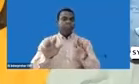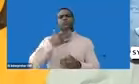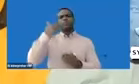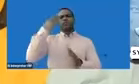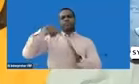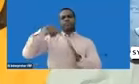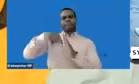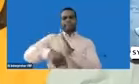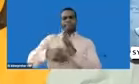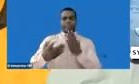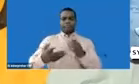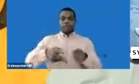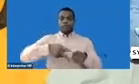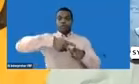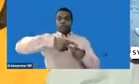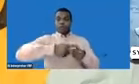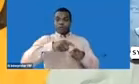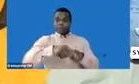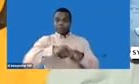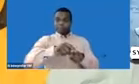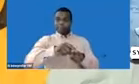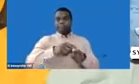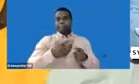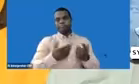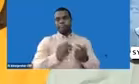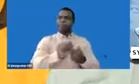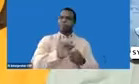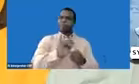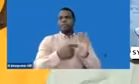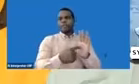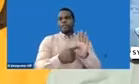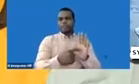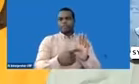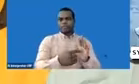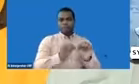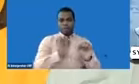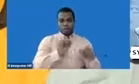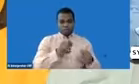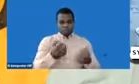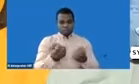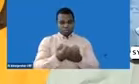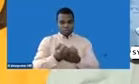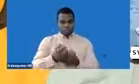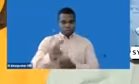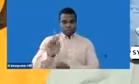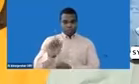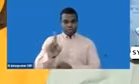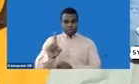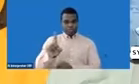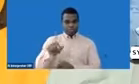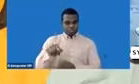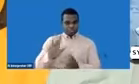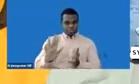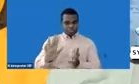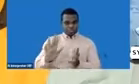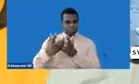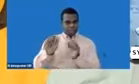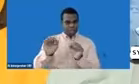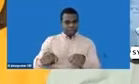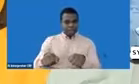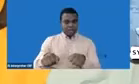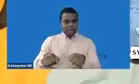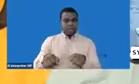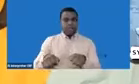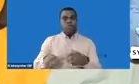become necessary? So this question can divide the accessibility community in many different